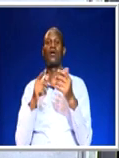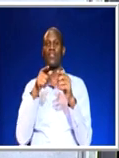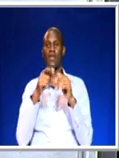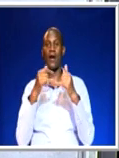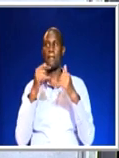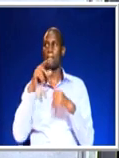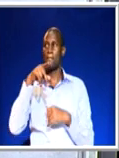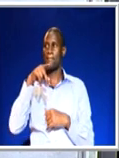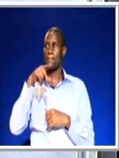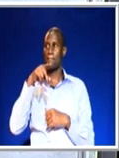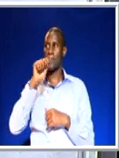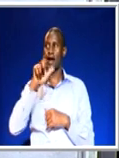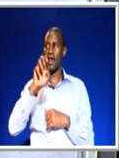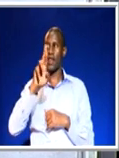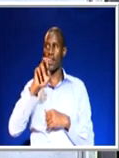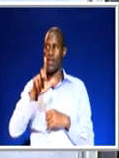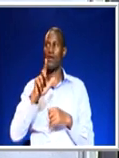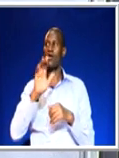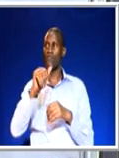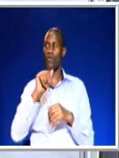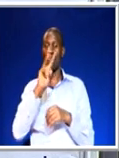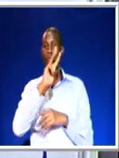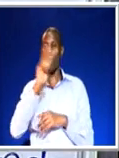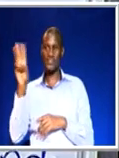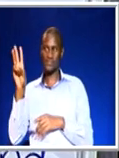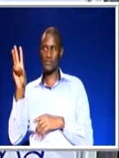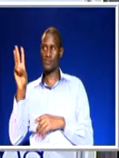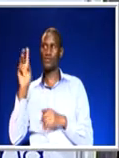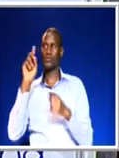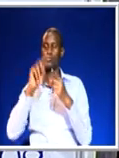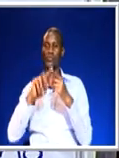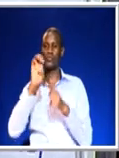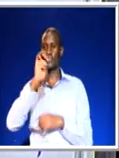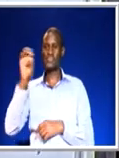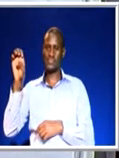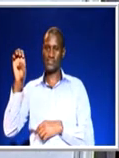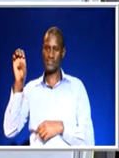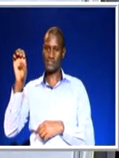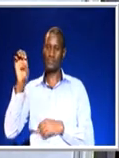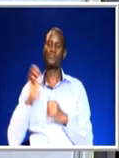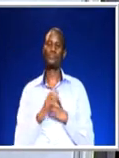parallel. Latitudes run from west to east.